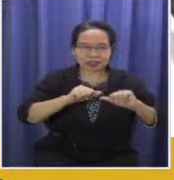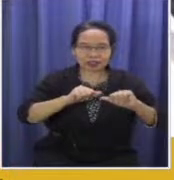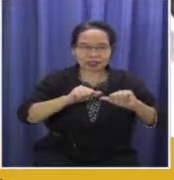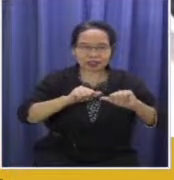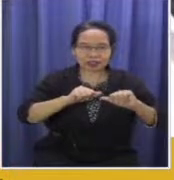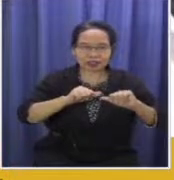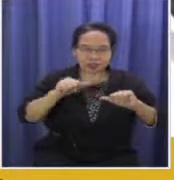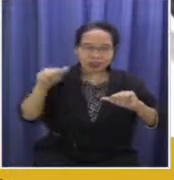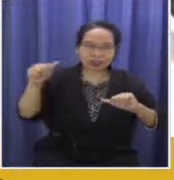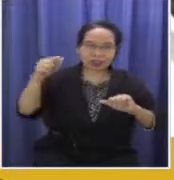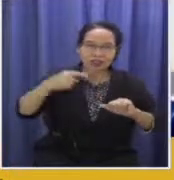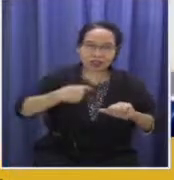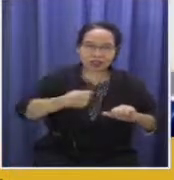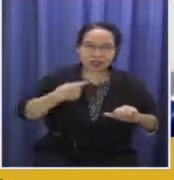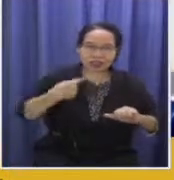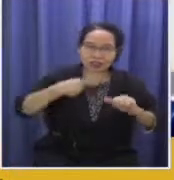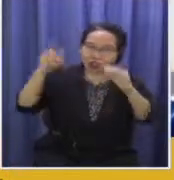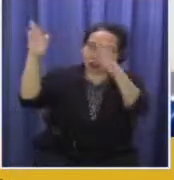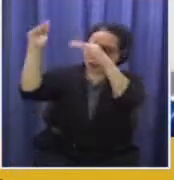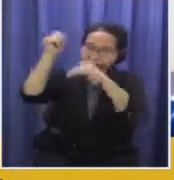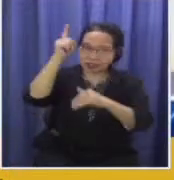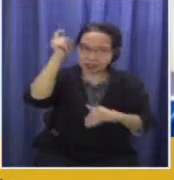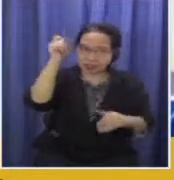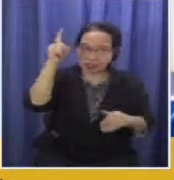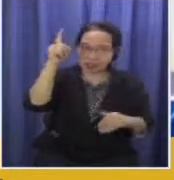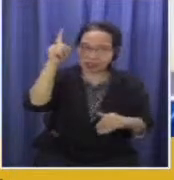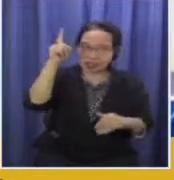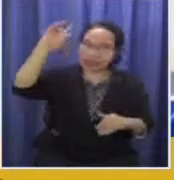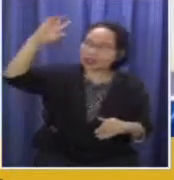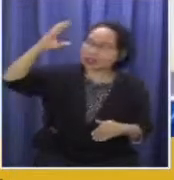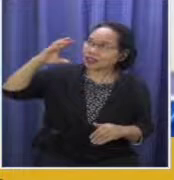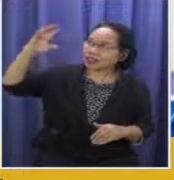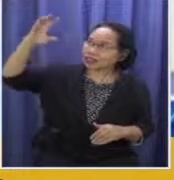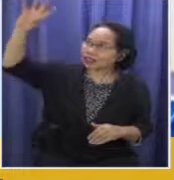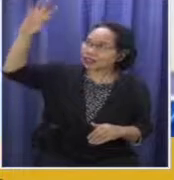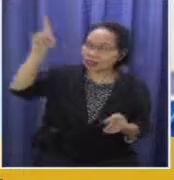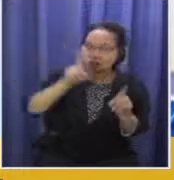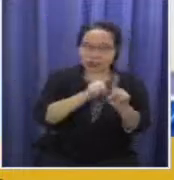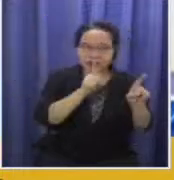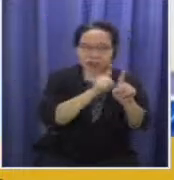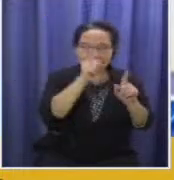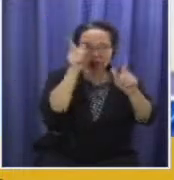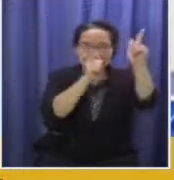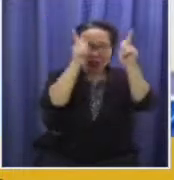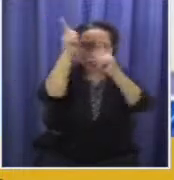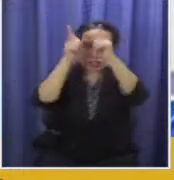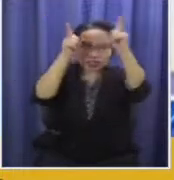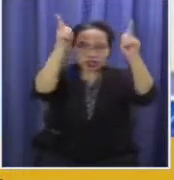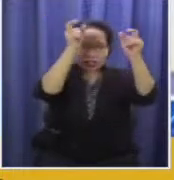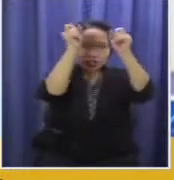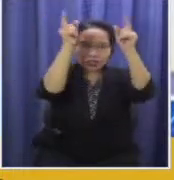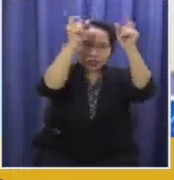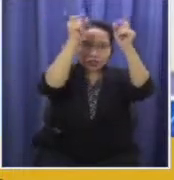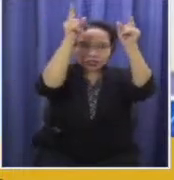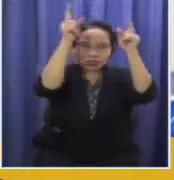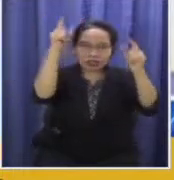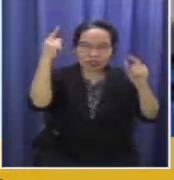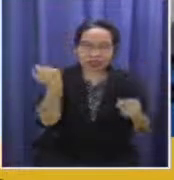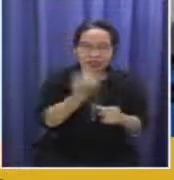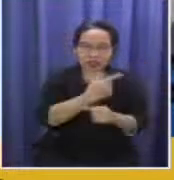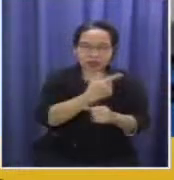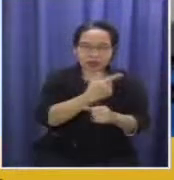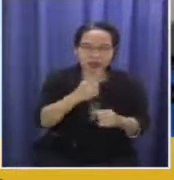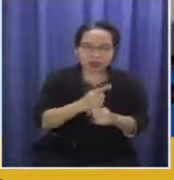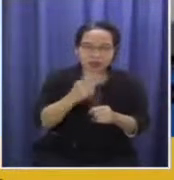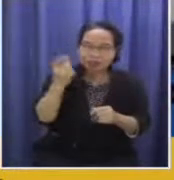I hope you understand what my point is. The sun is also a star, our local